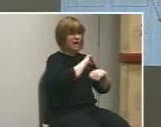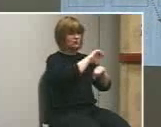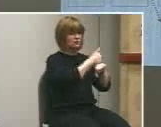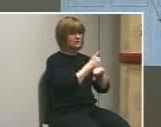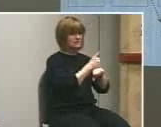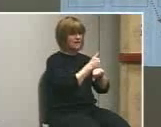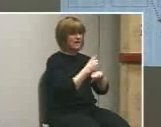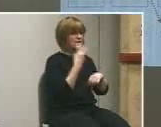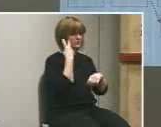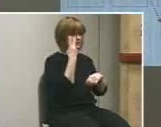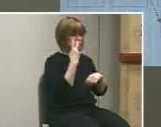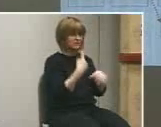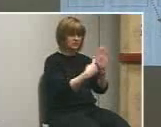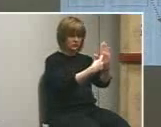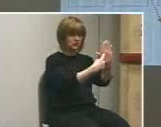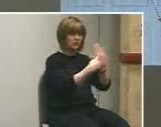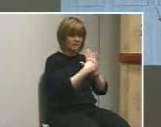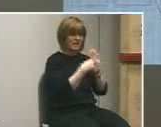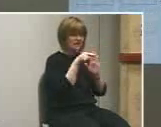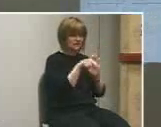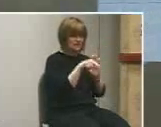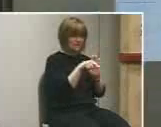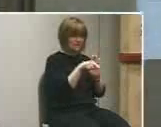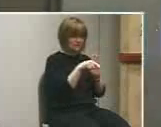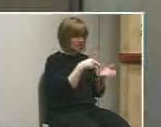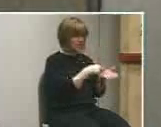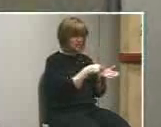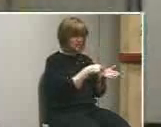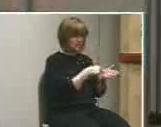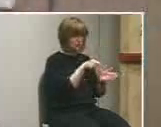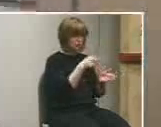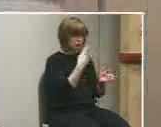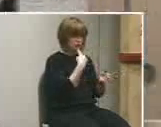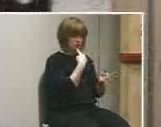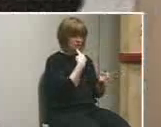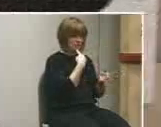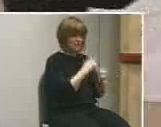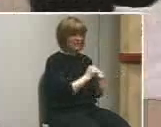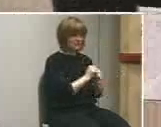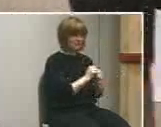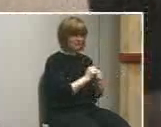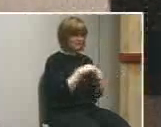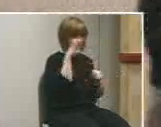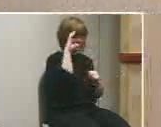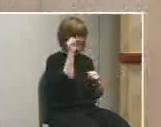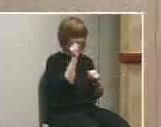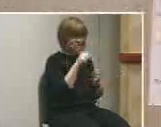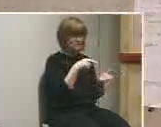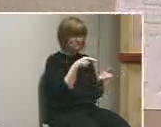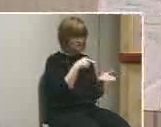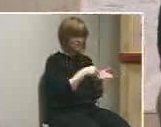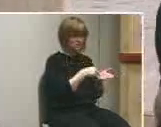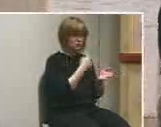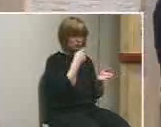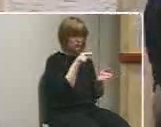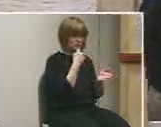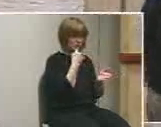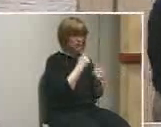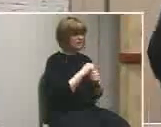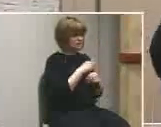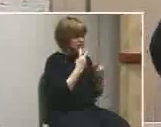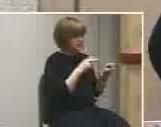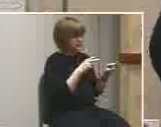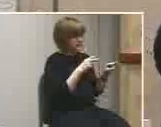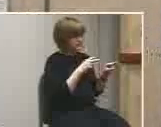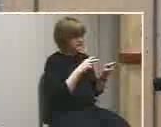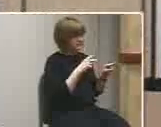to show it back to them and say, this is what you've just said? Does that make sense? This is what you said. And get them to look at it and say, yeah, I guess that is